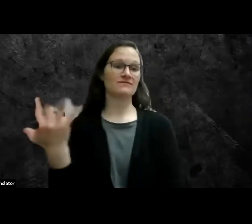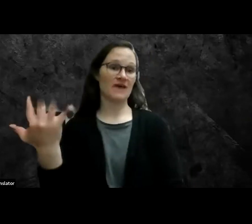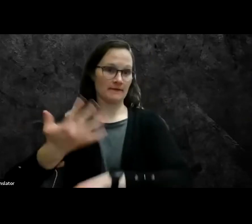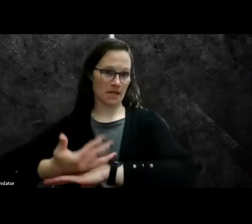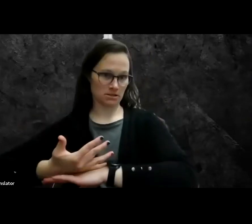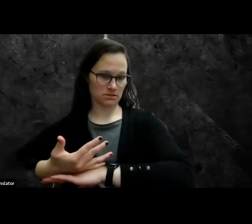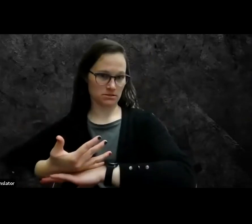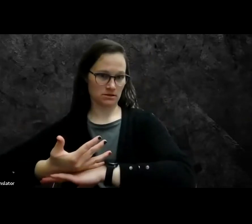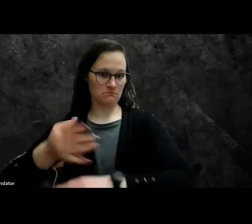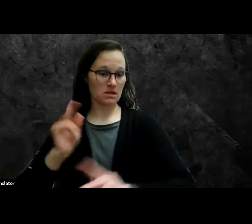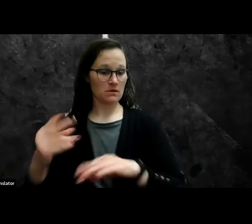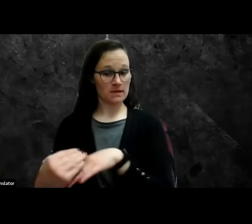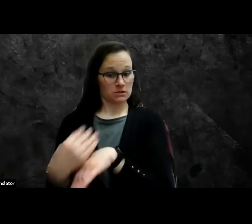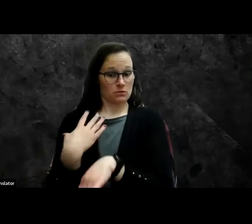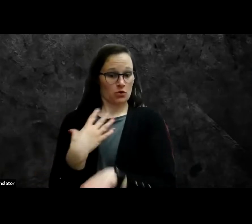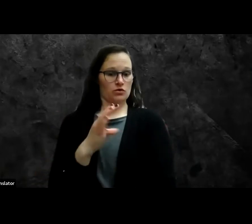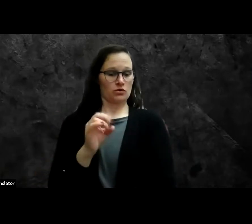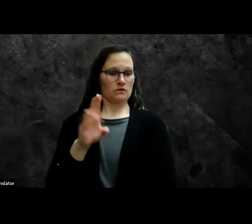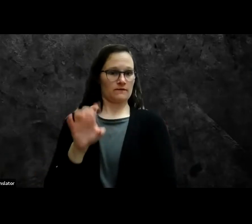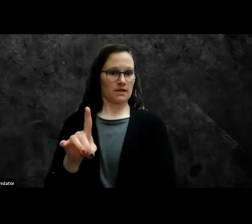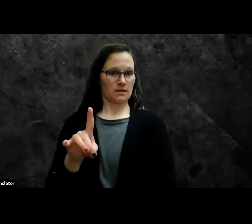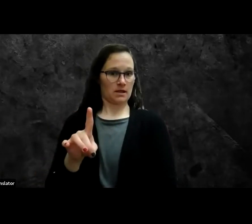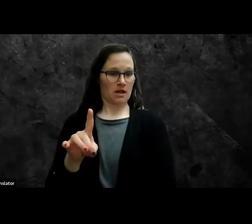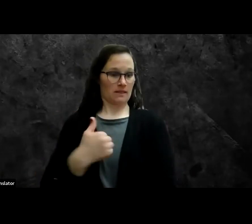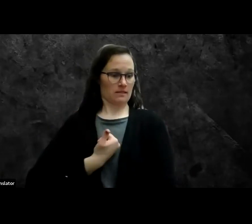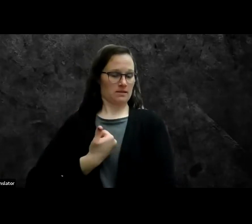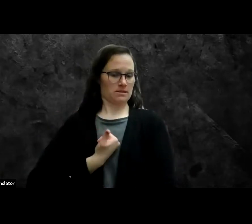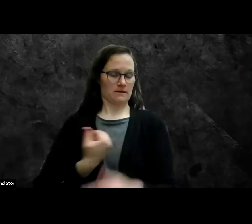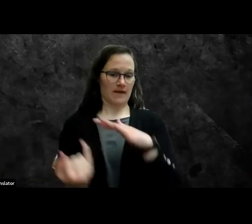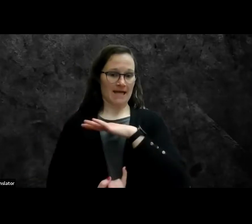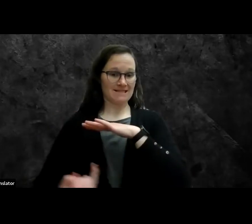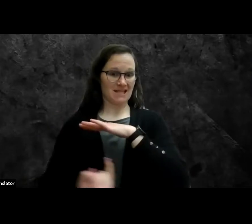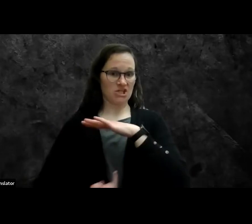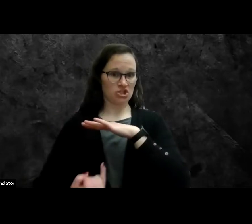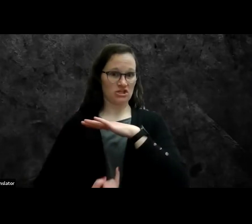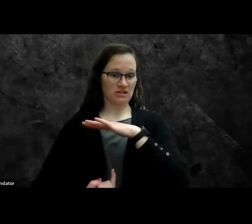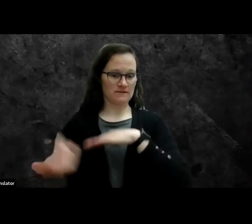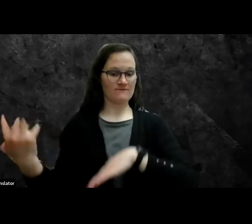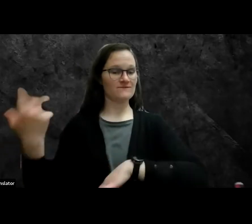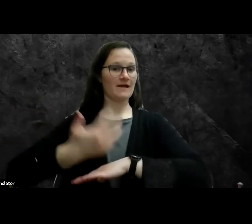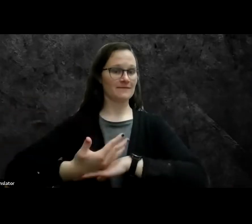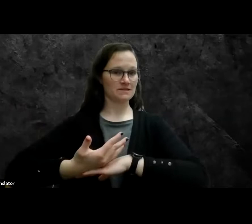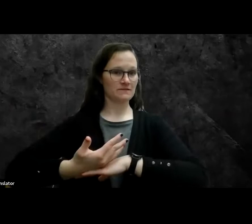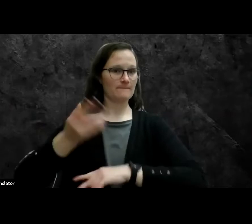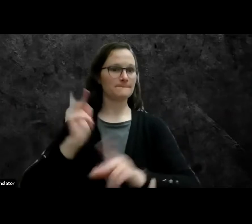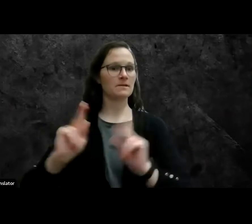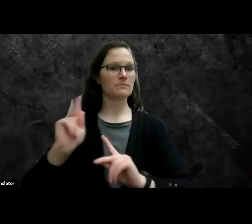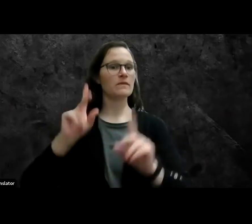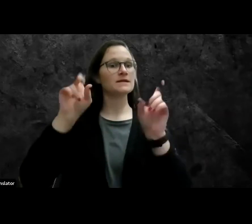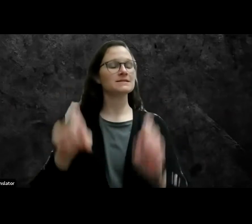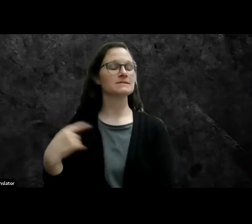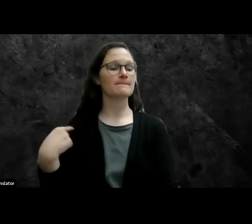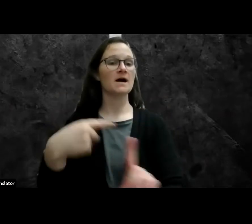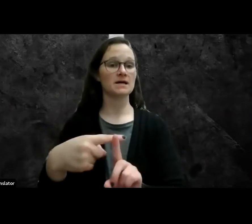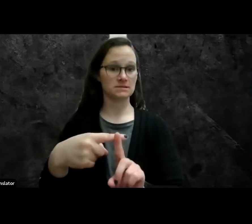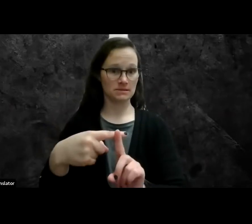exposed. And the self-isolation has been reduced from 10 to 5 for those who test positive for the virus, followed by 5